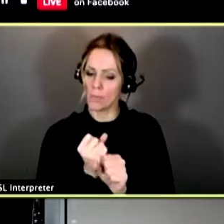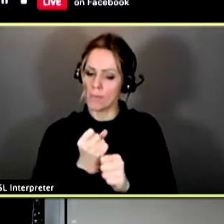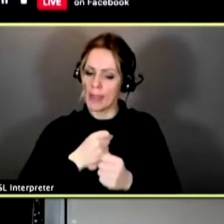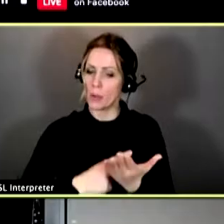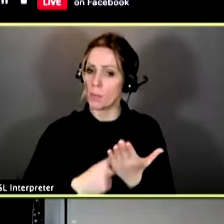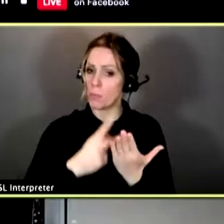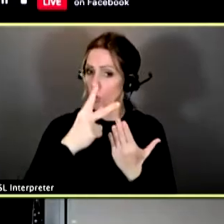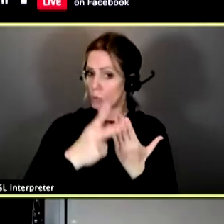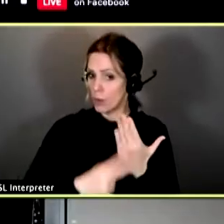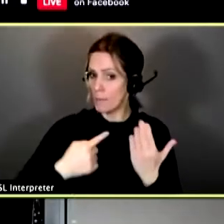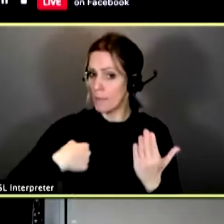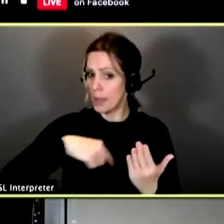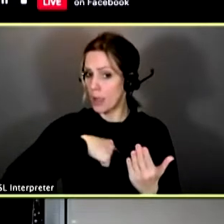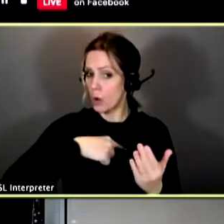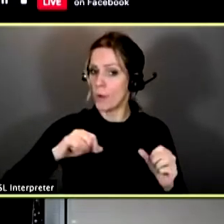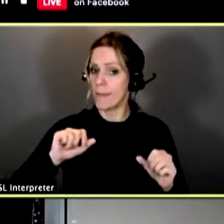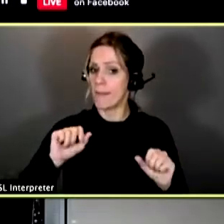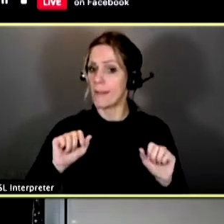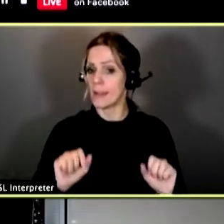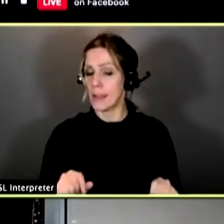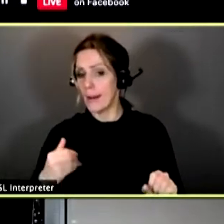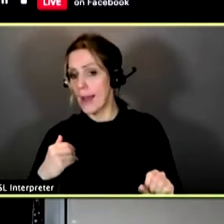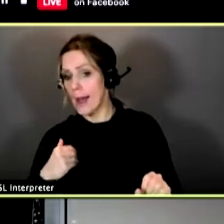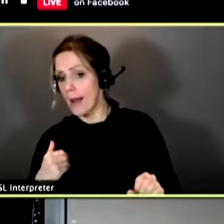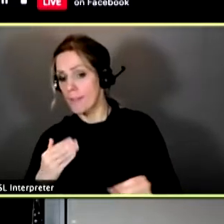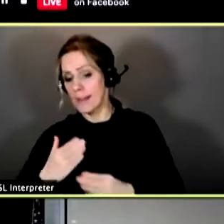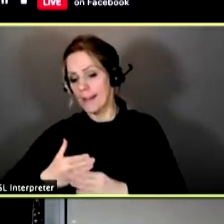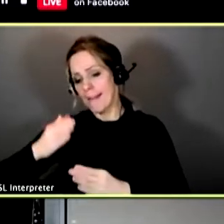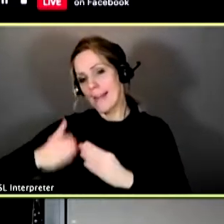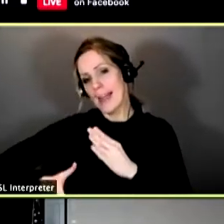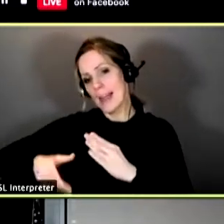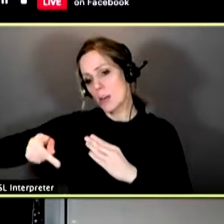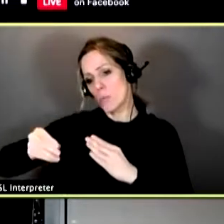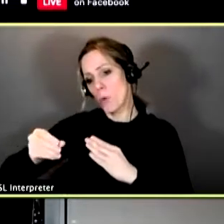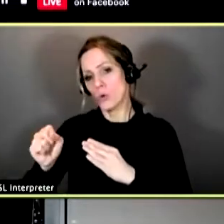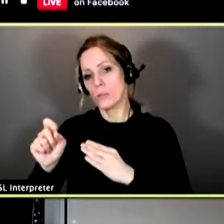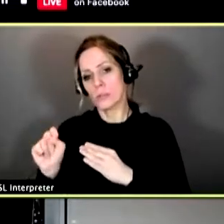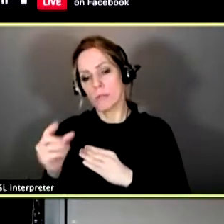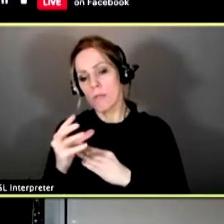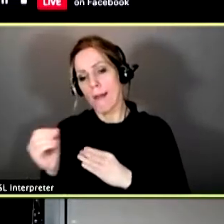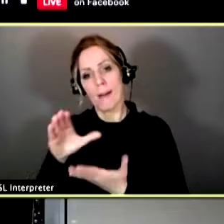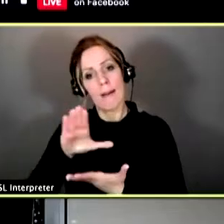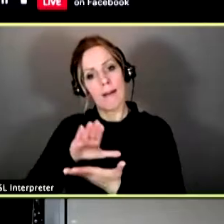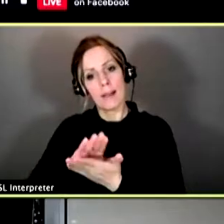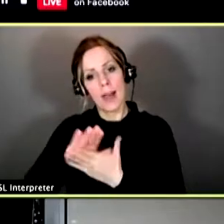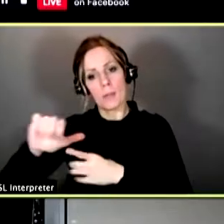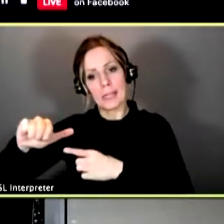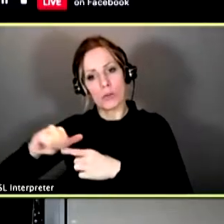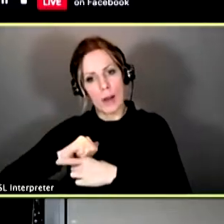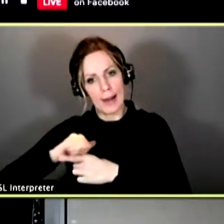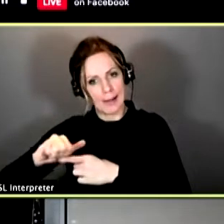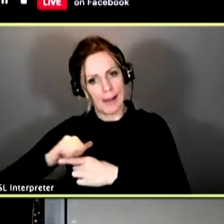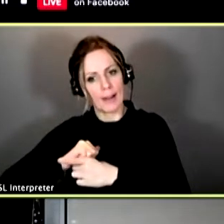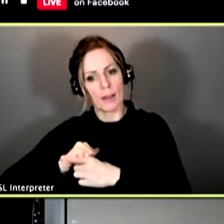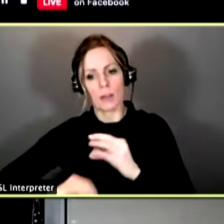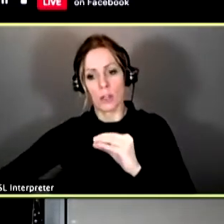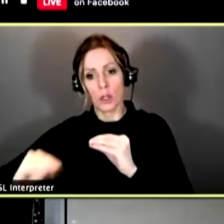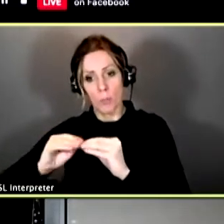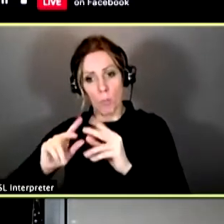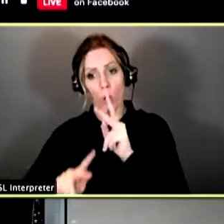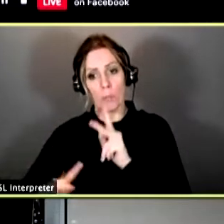NPOST and academy training available to more people that are from